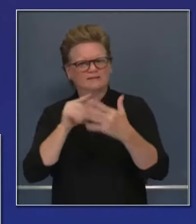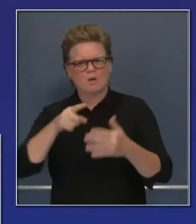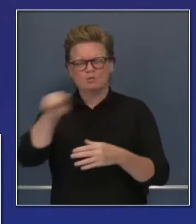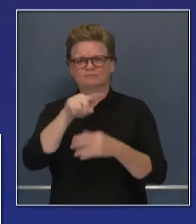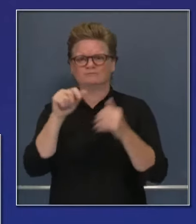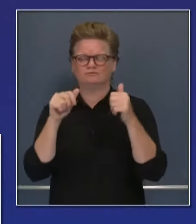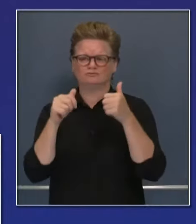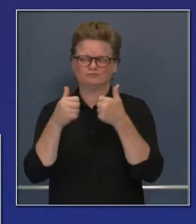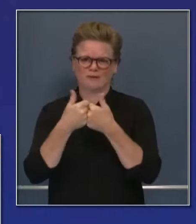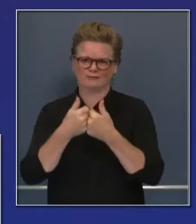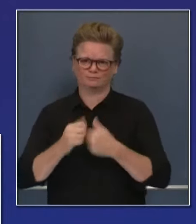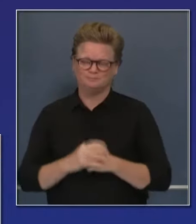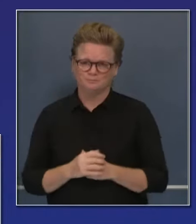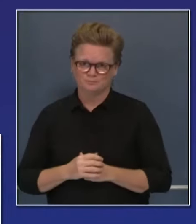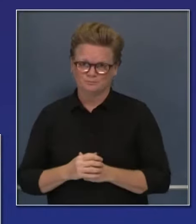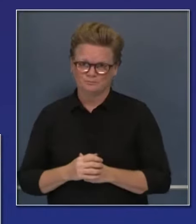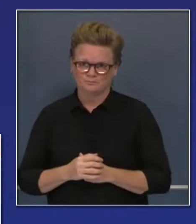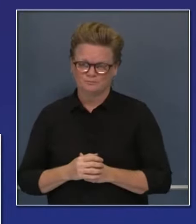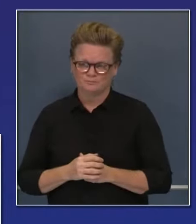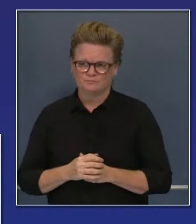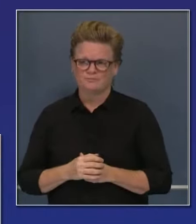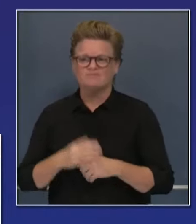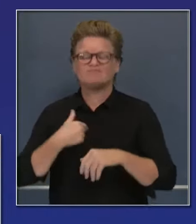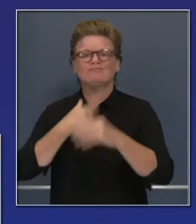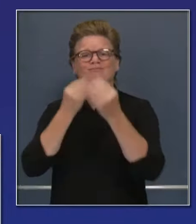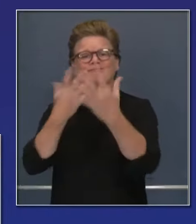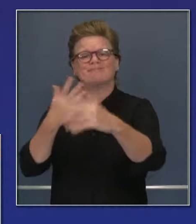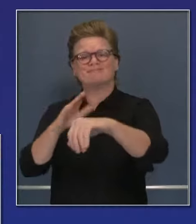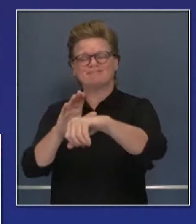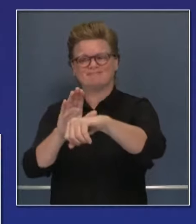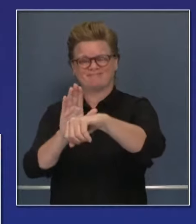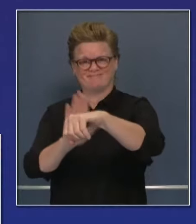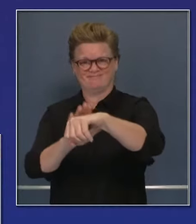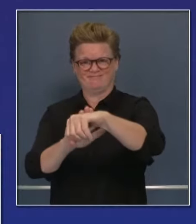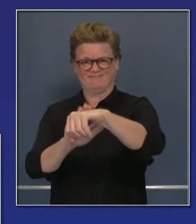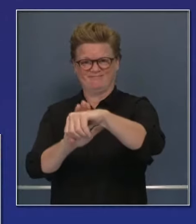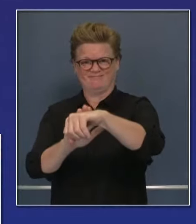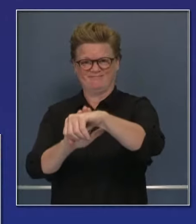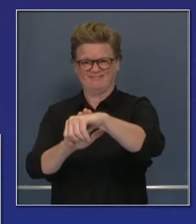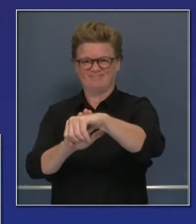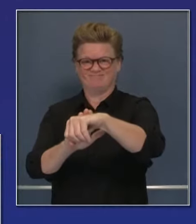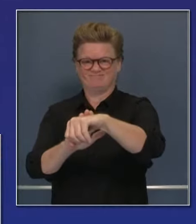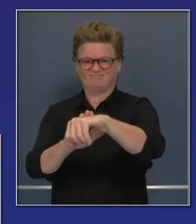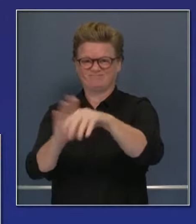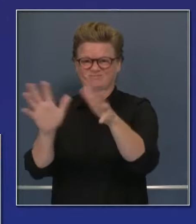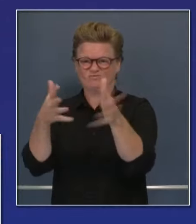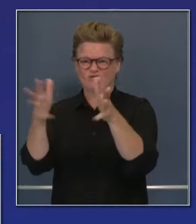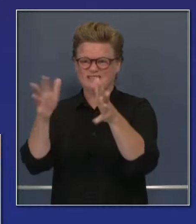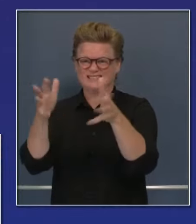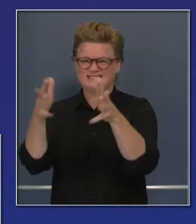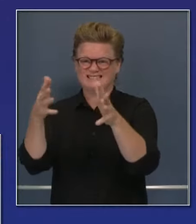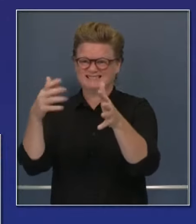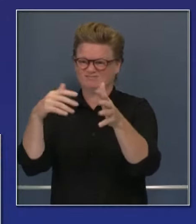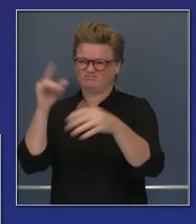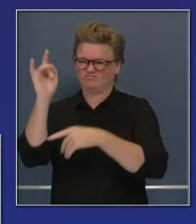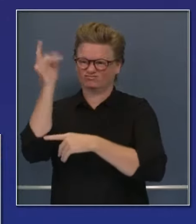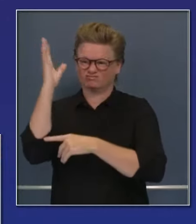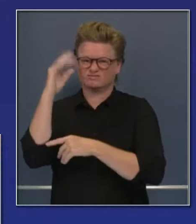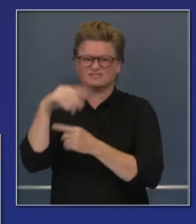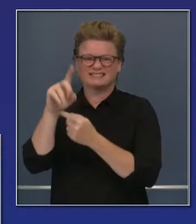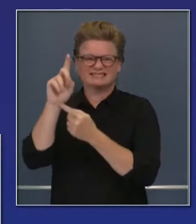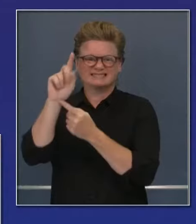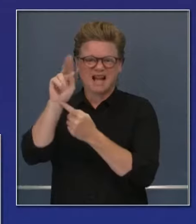on, we have now Diablo wind events, very well known here in Northern California, Santa Ana wind